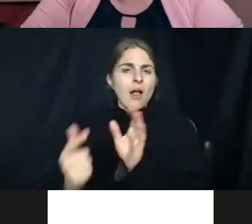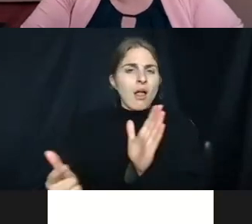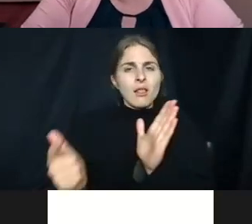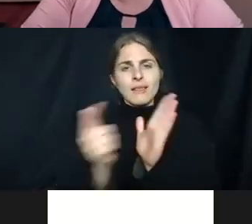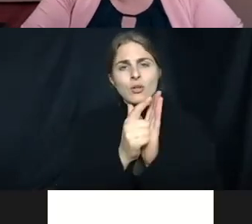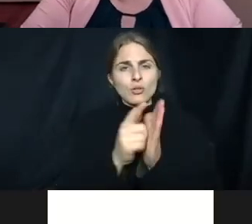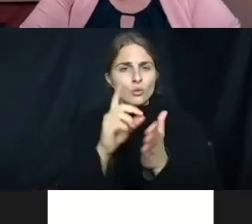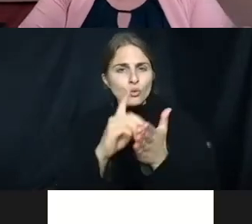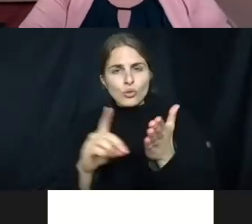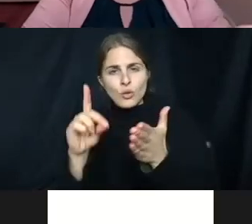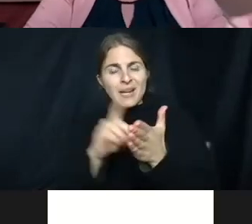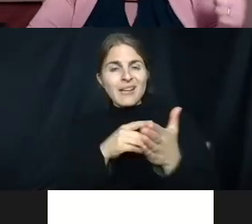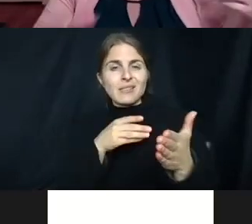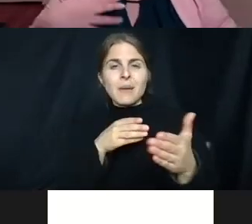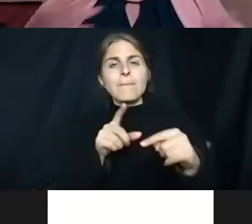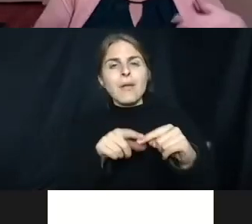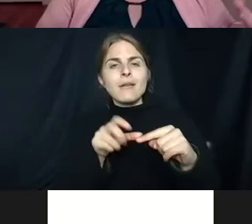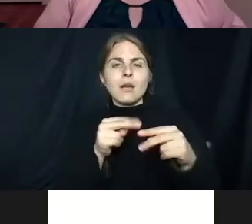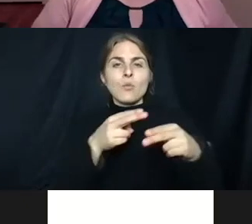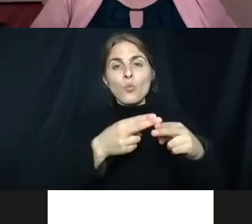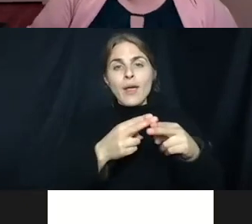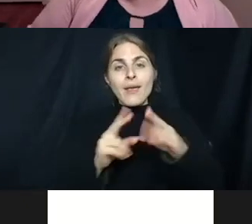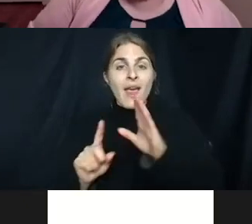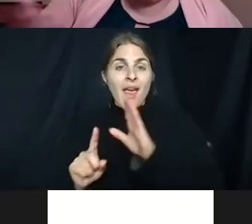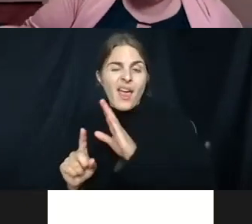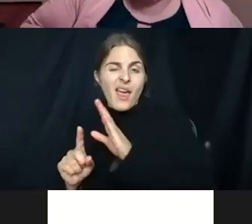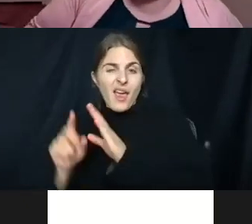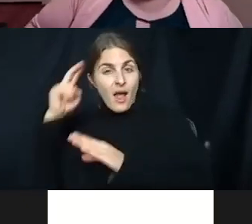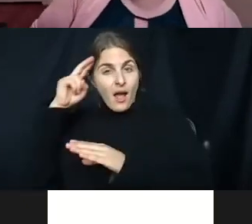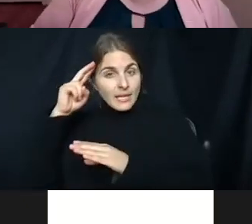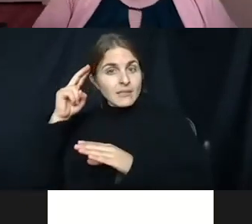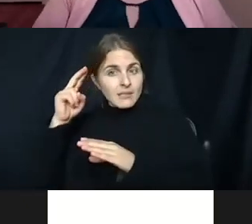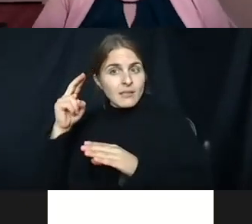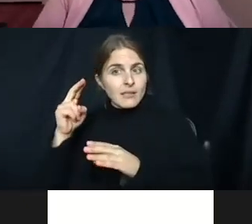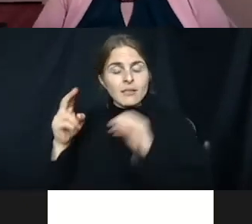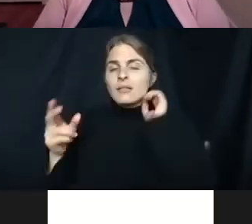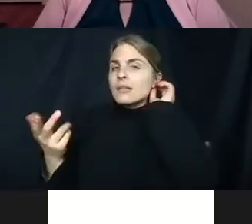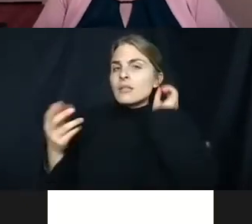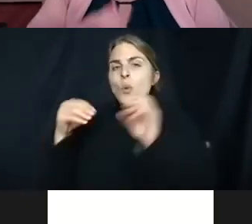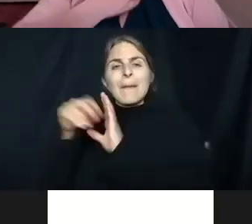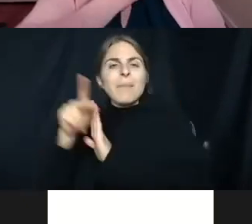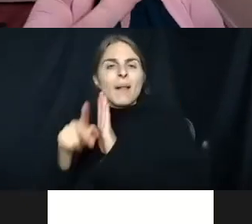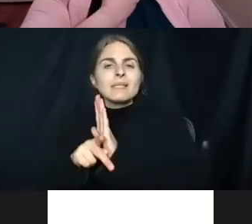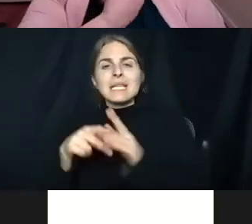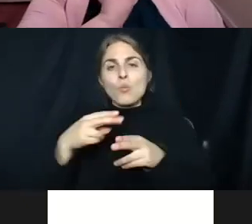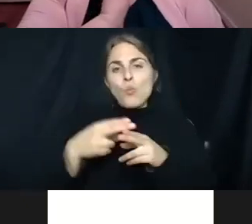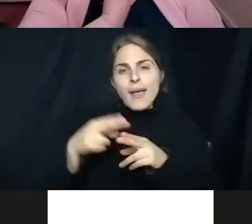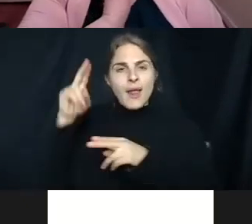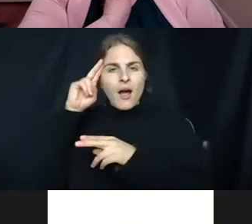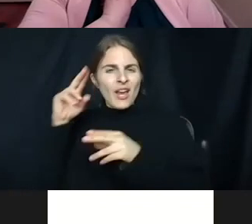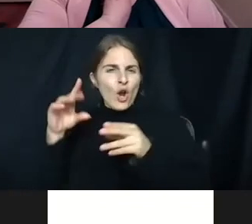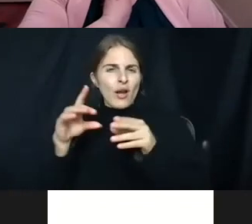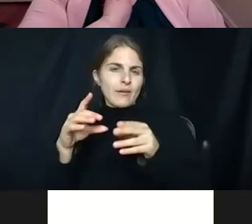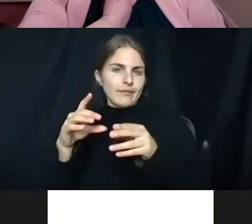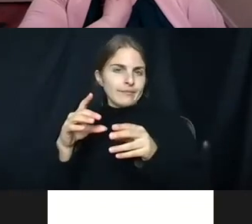weight and height. Oftentimes in policy, the two will go hand in hand, weight and height. But so I think she's someone who's done a